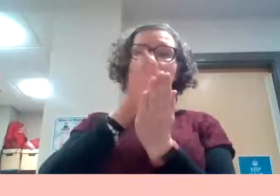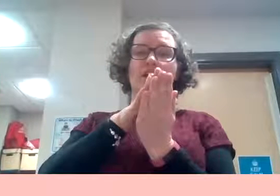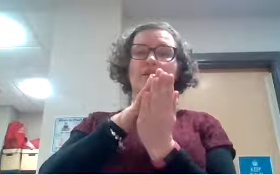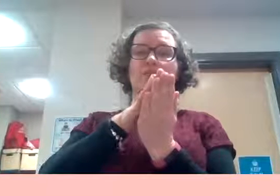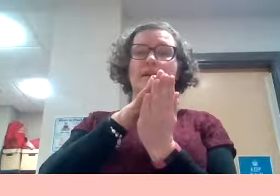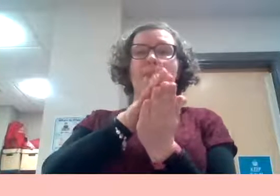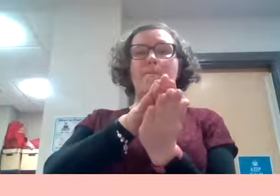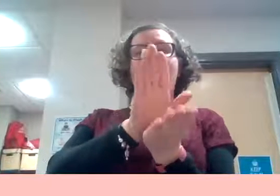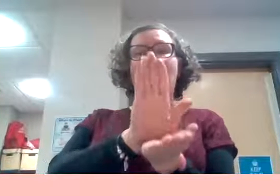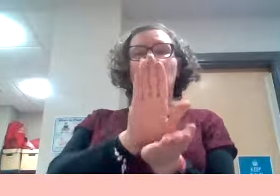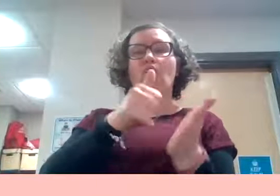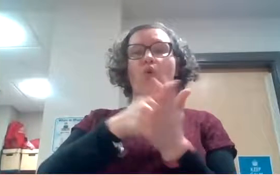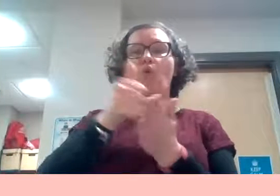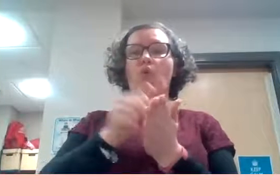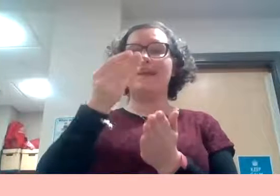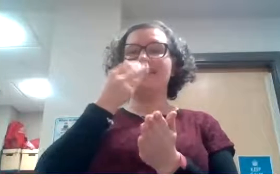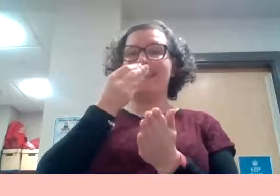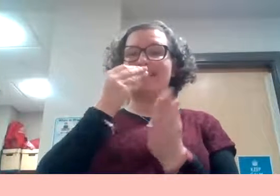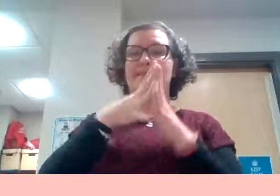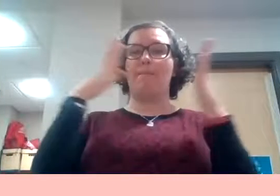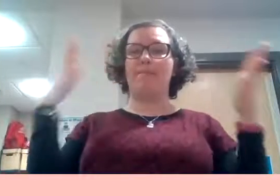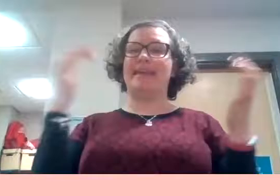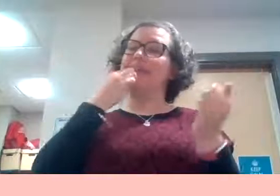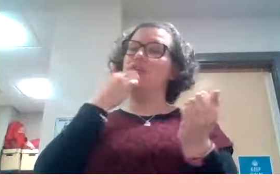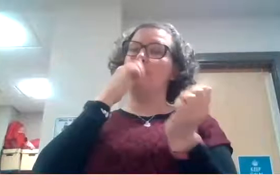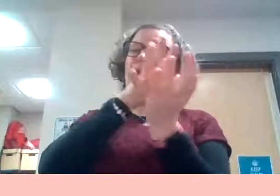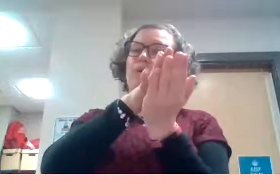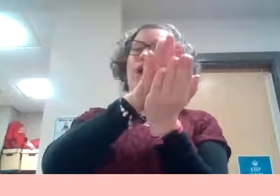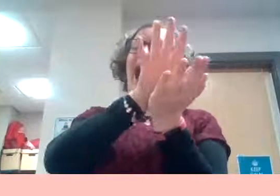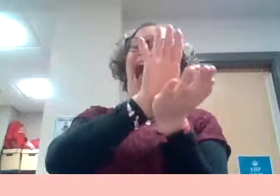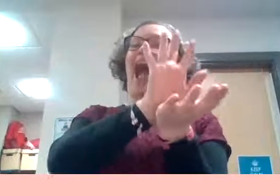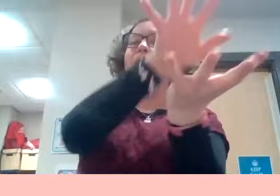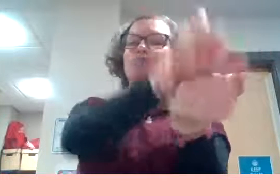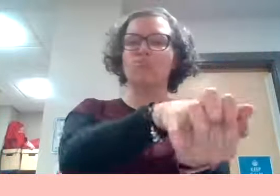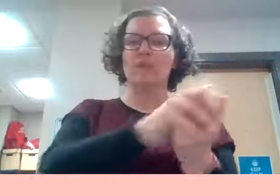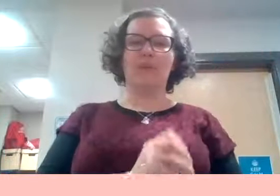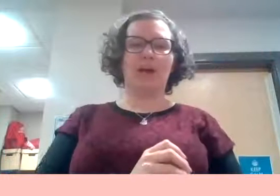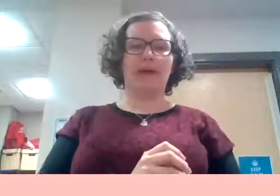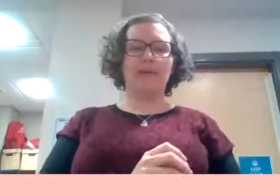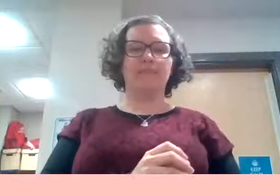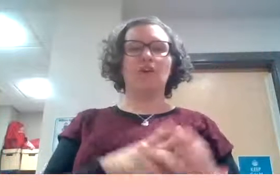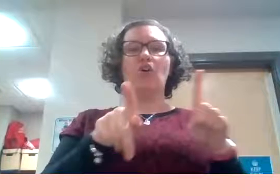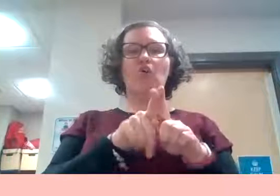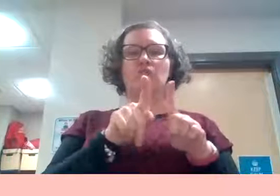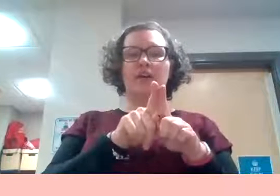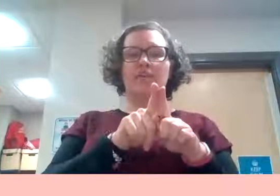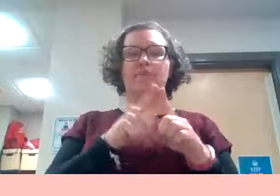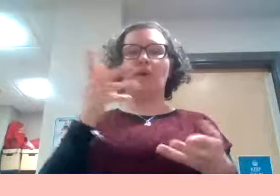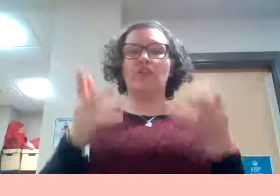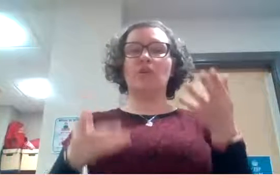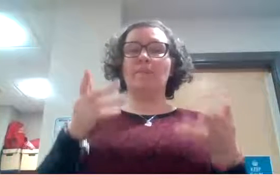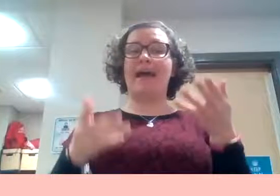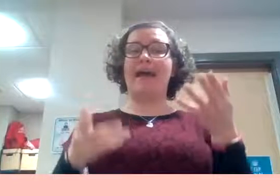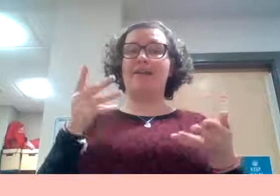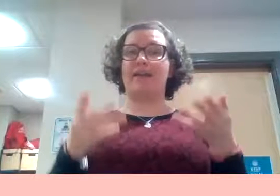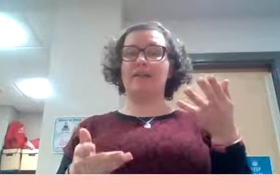the crocodile, the mouth always eats the biggest number. Okay, also,